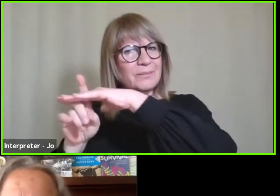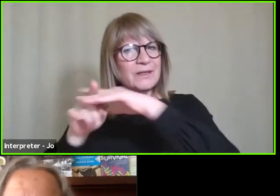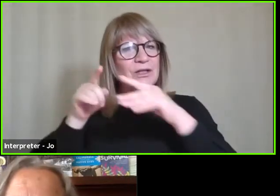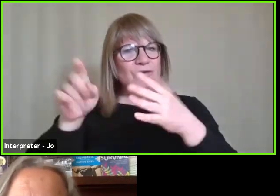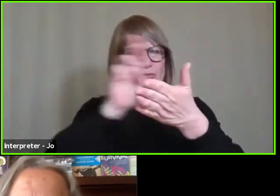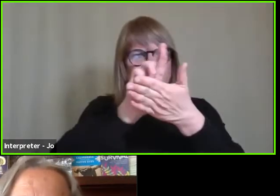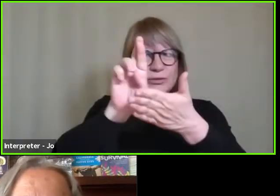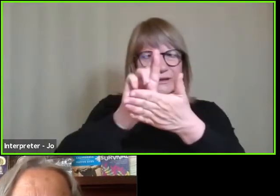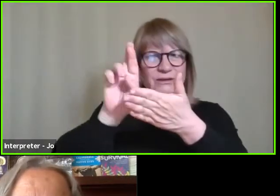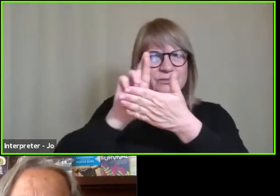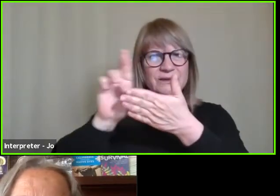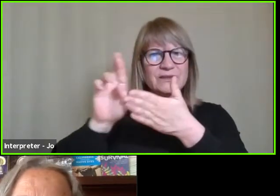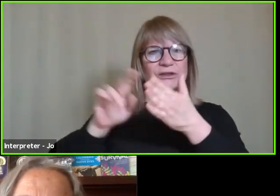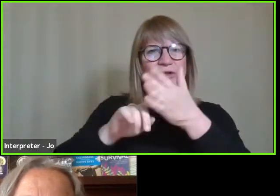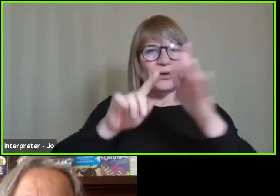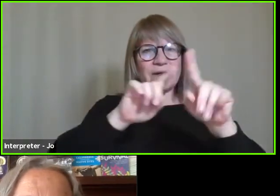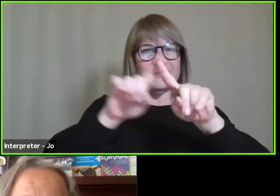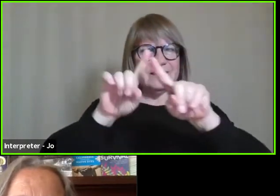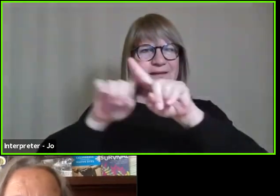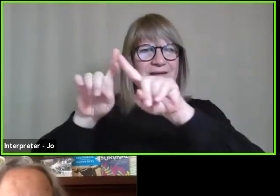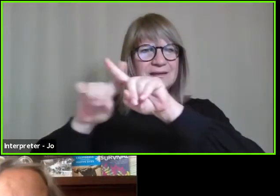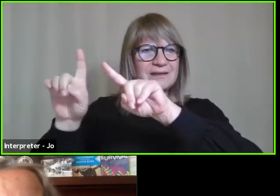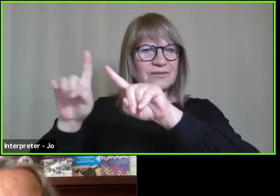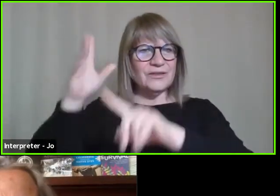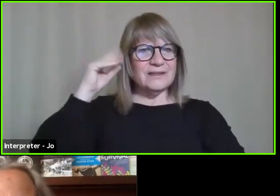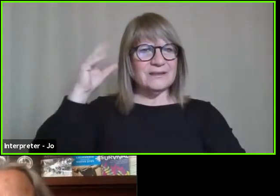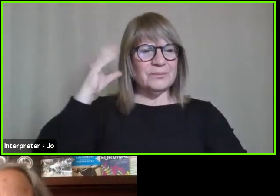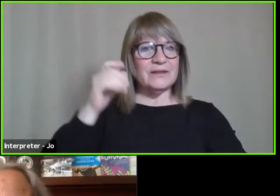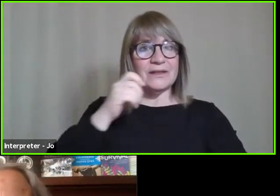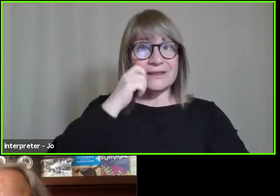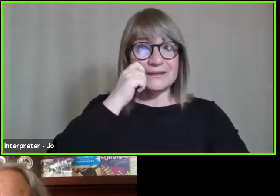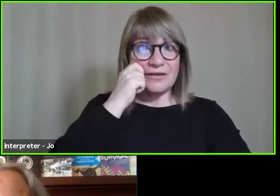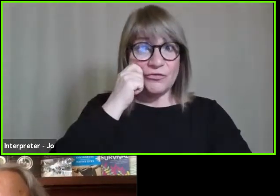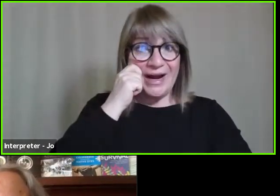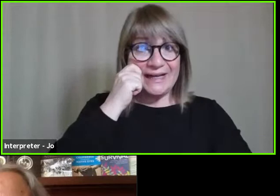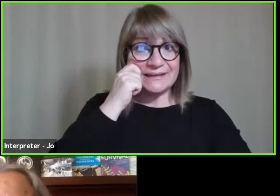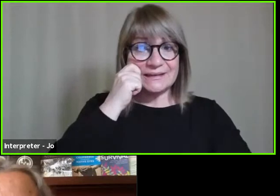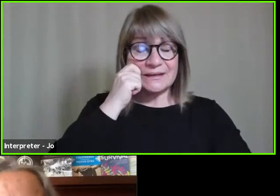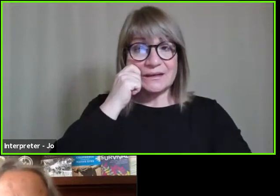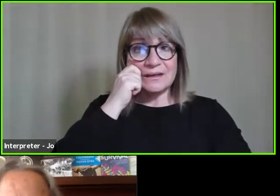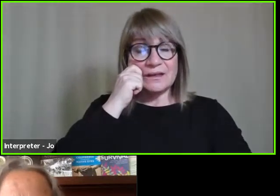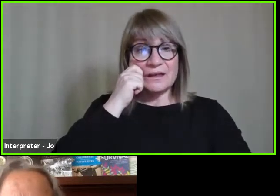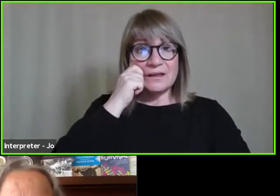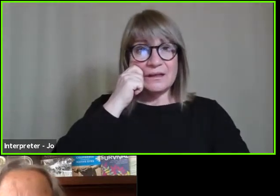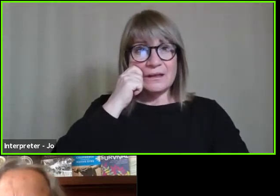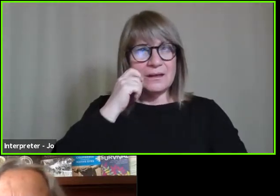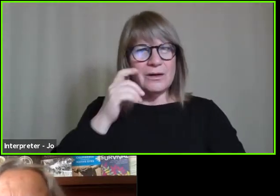differential experiences of racialization that you weren't initially entertaining